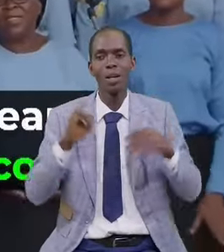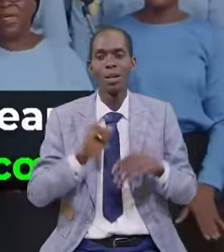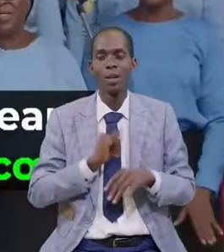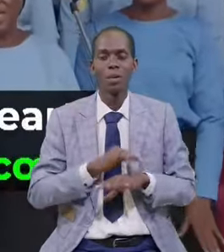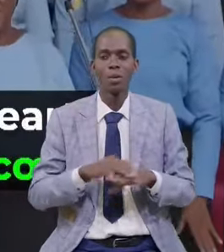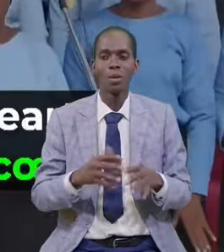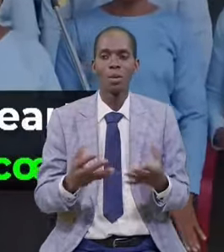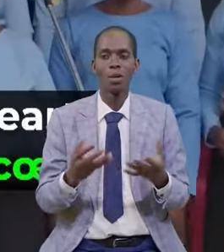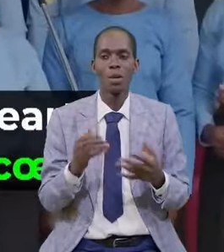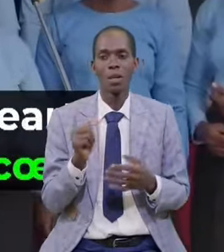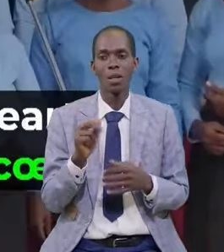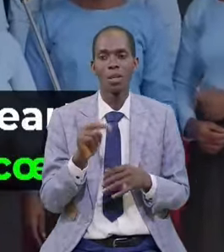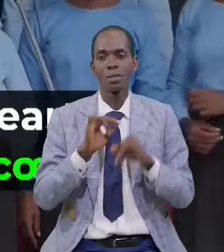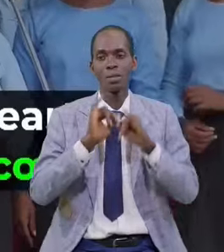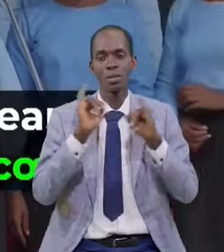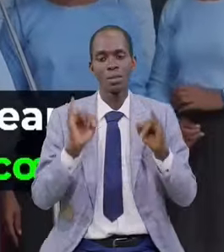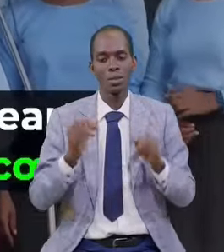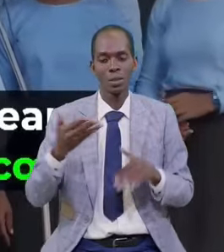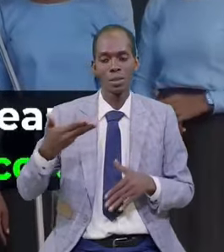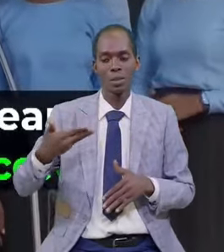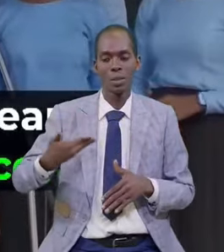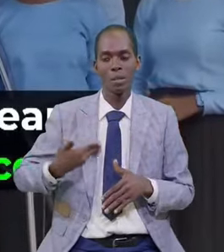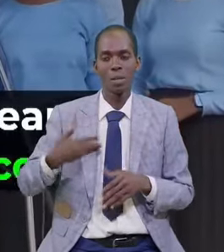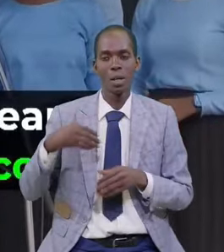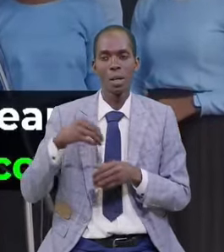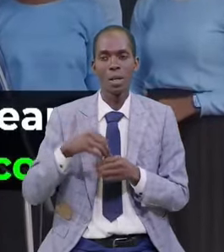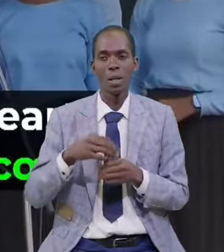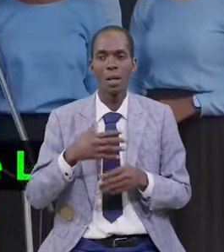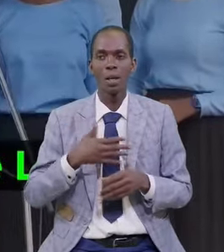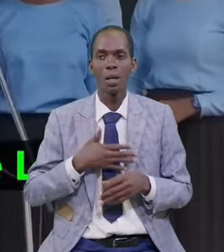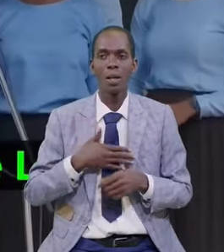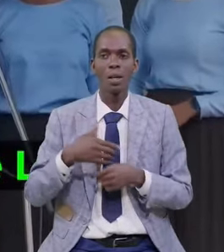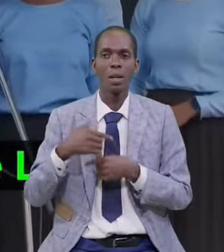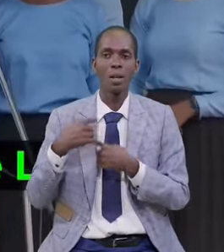and I go he in my heart